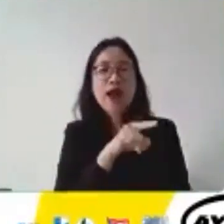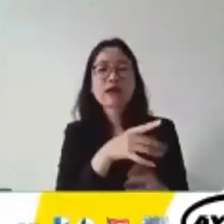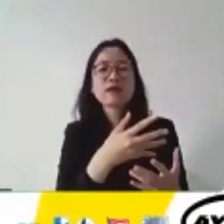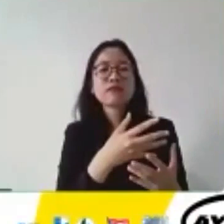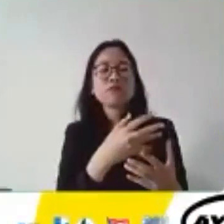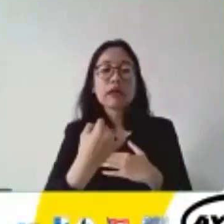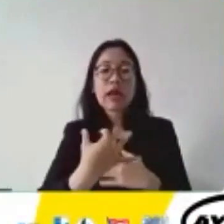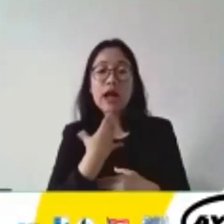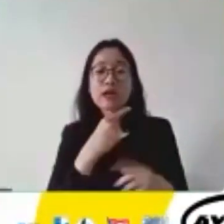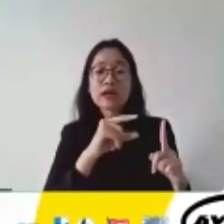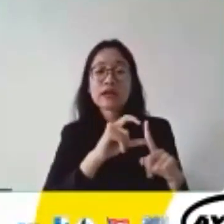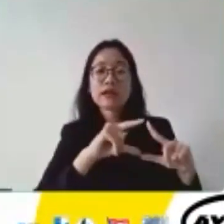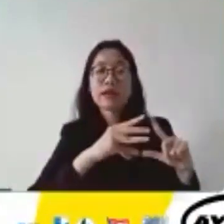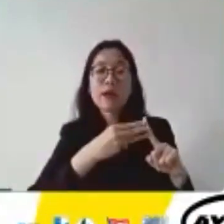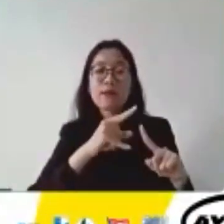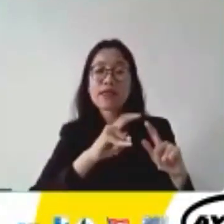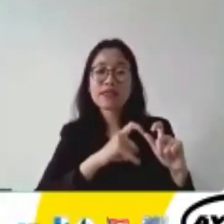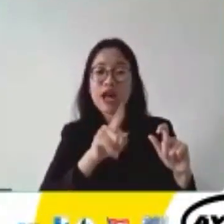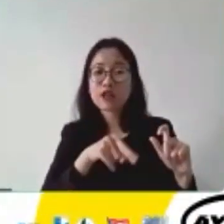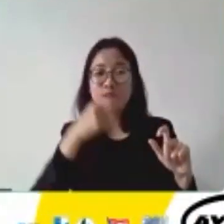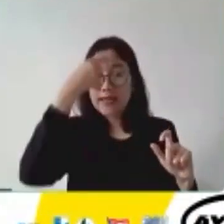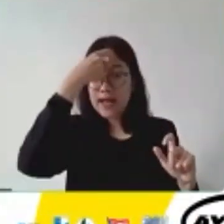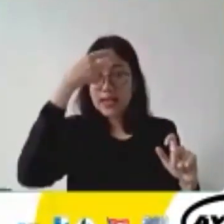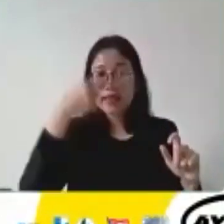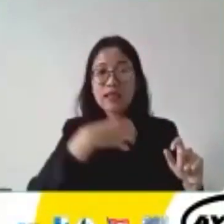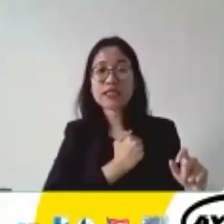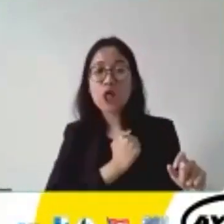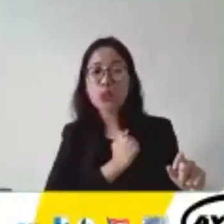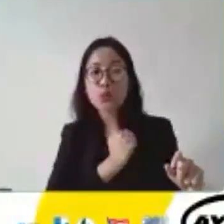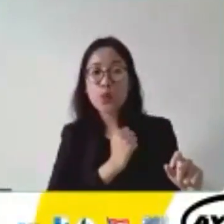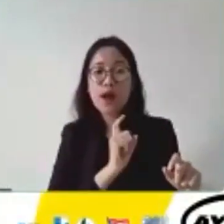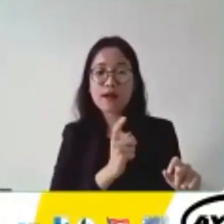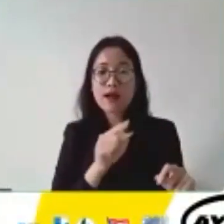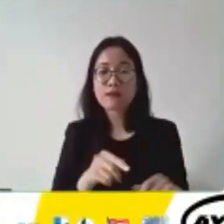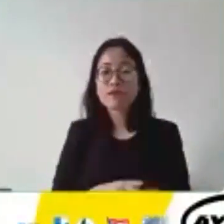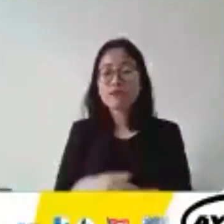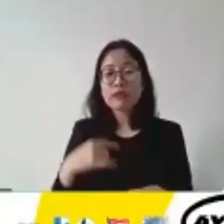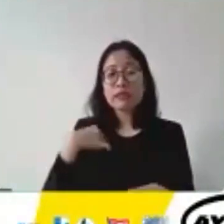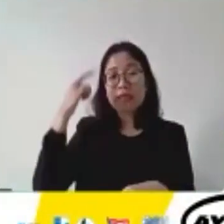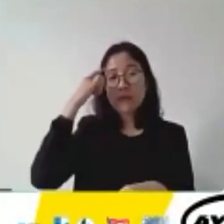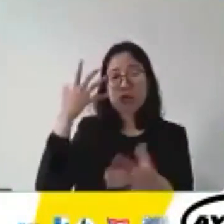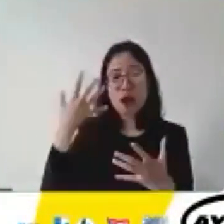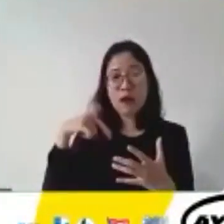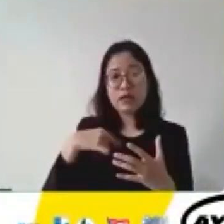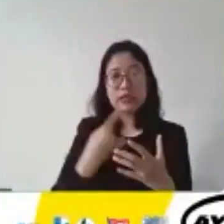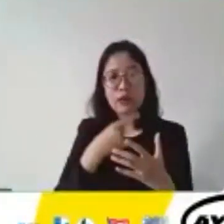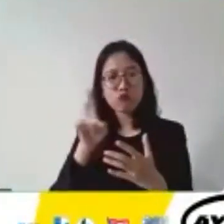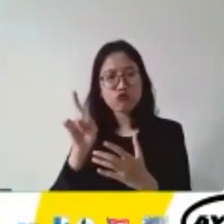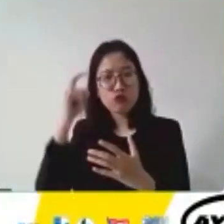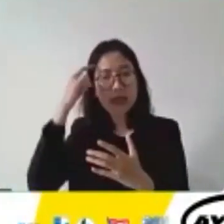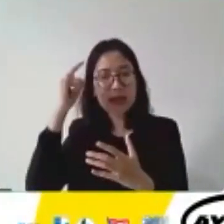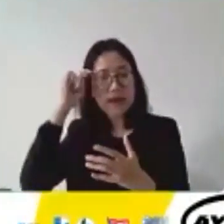2 diabetes. And I guess the important thing here is that many of the low-income